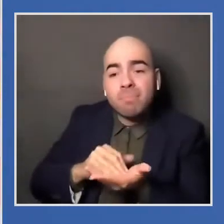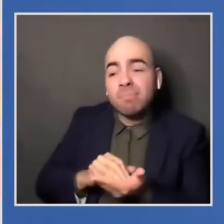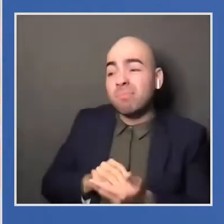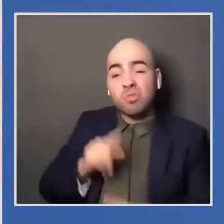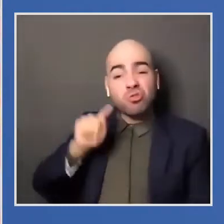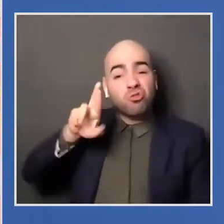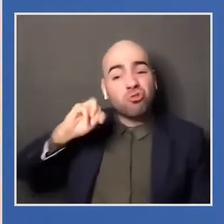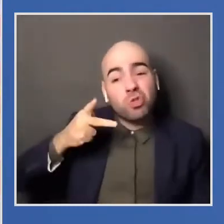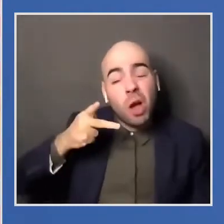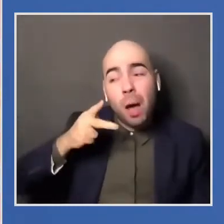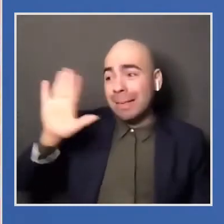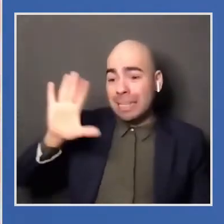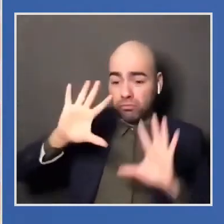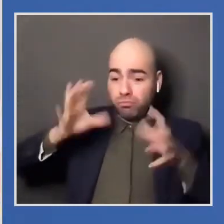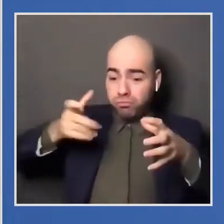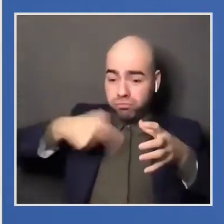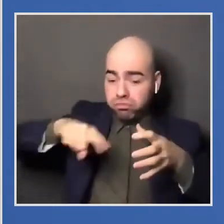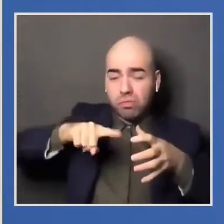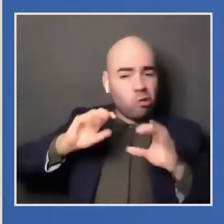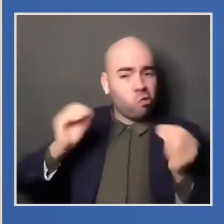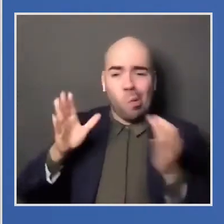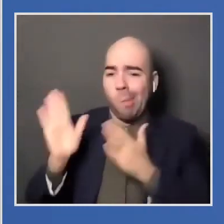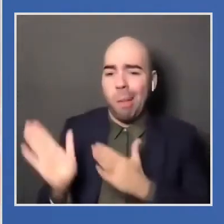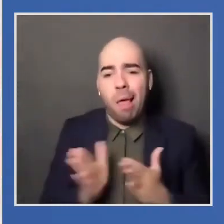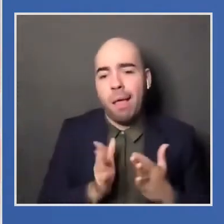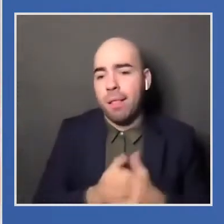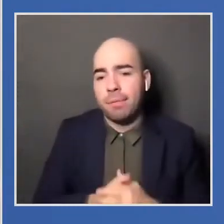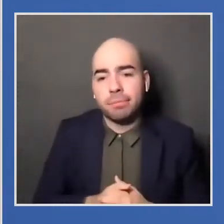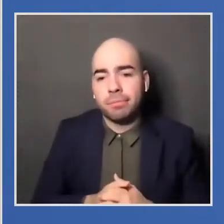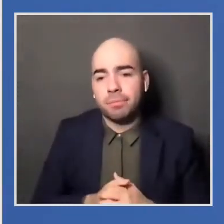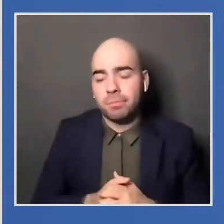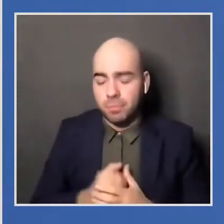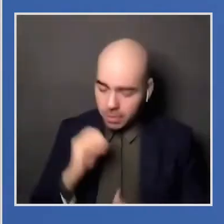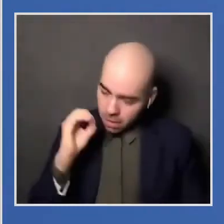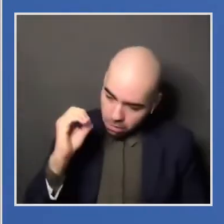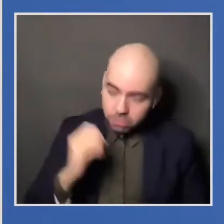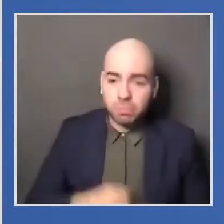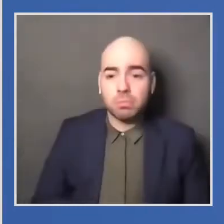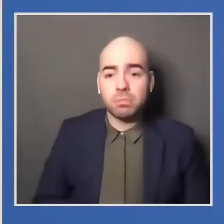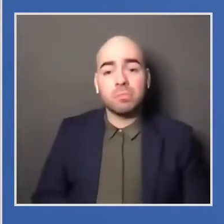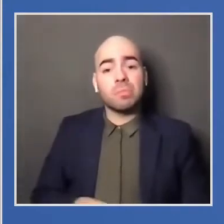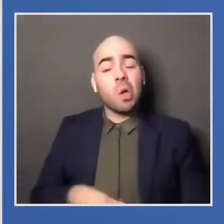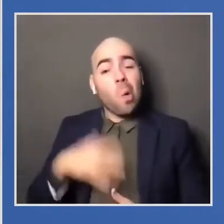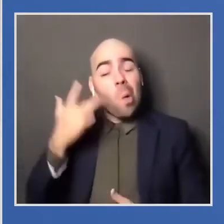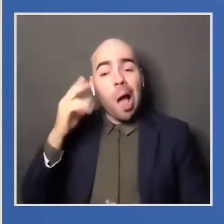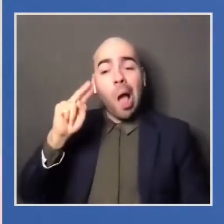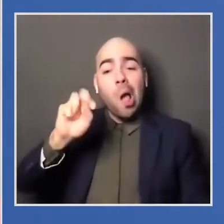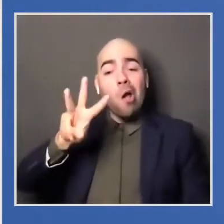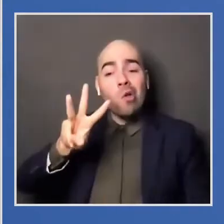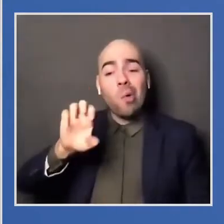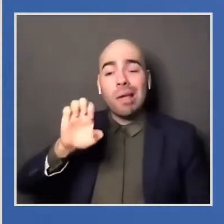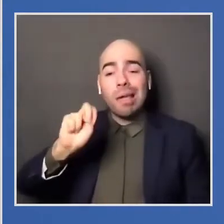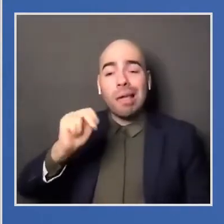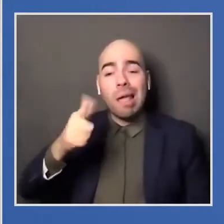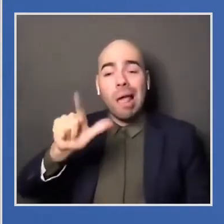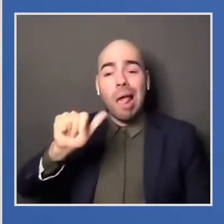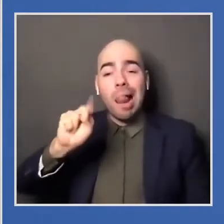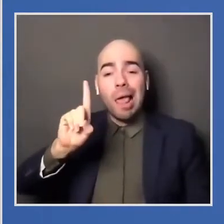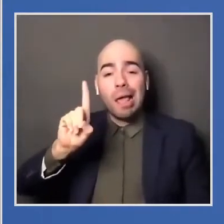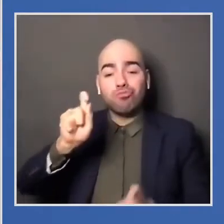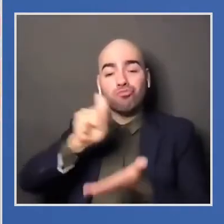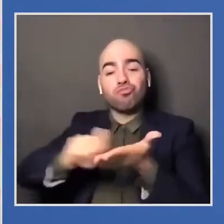Yes, one of the reasons why one of the most prestigious medical journals in the world, the New England Journal of Medicine, called the president,